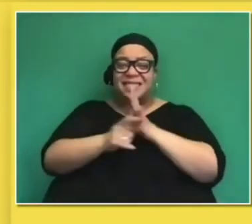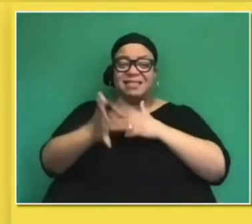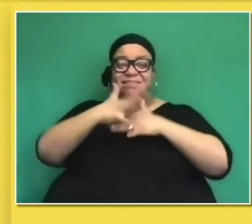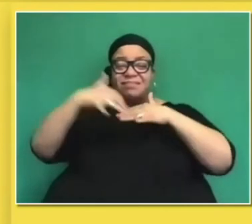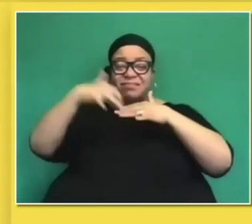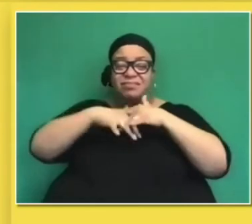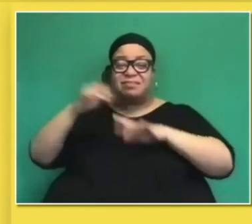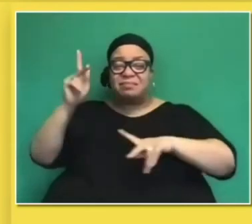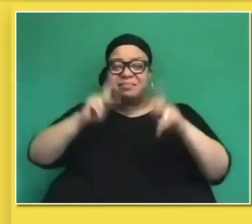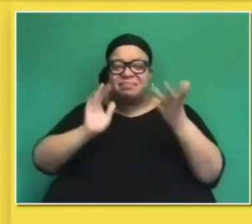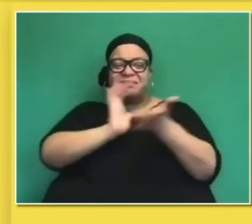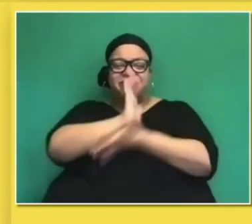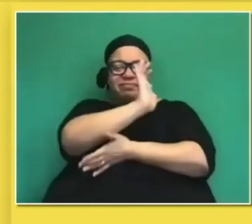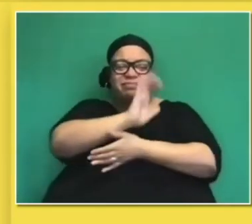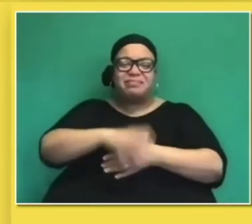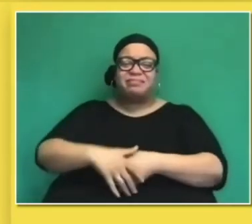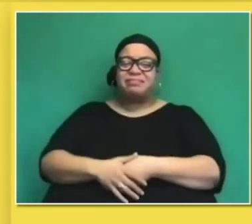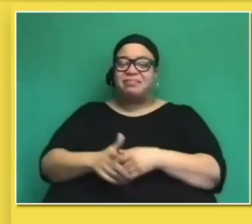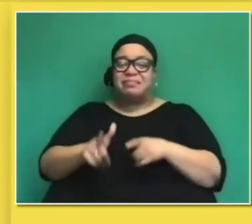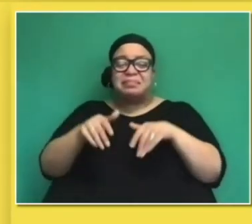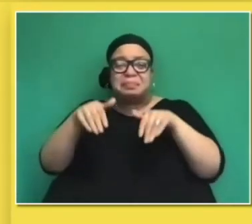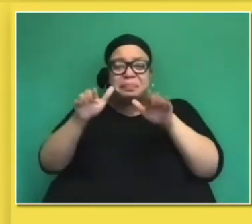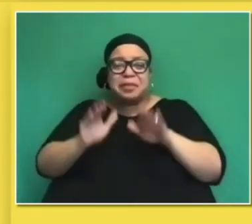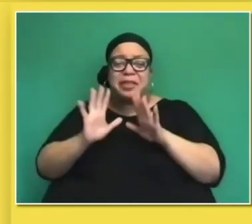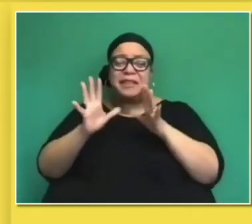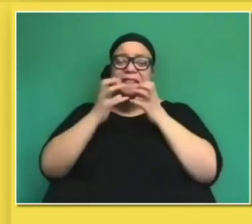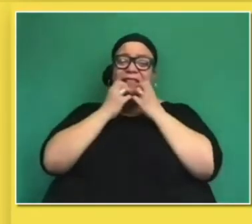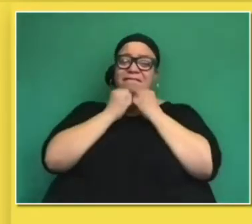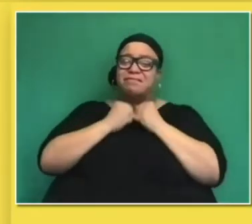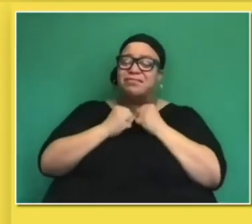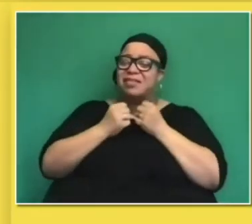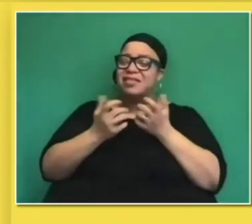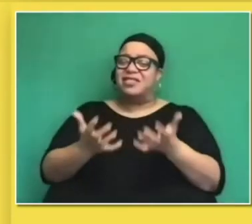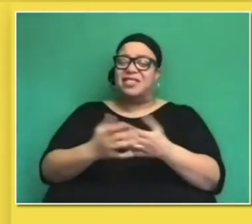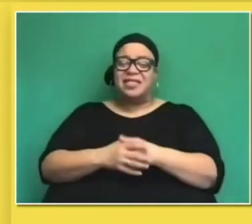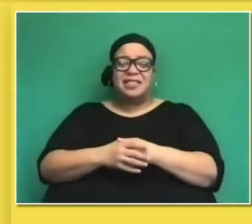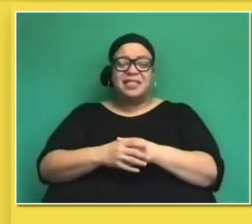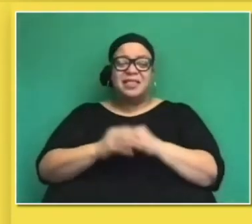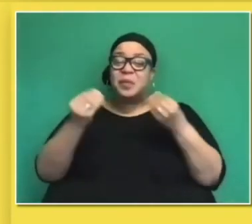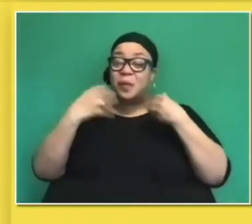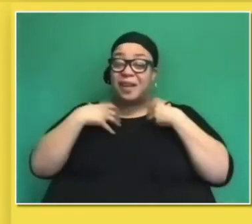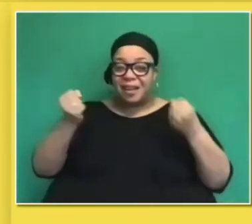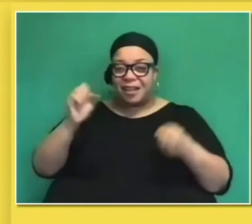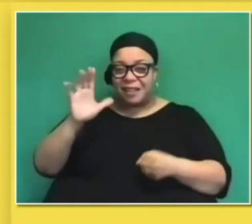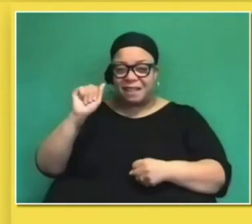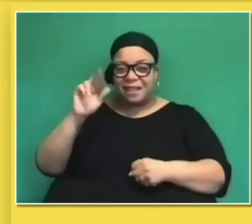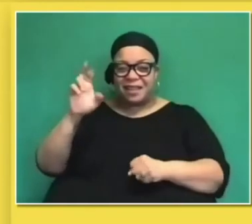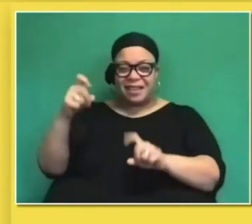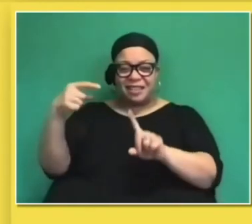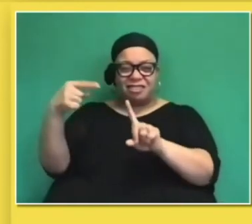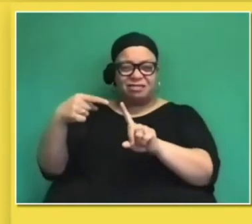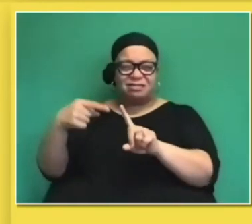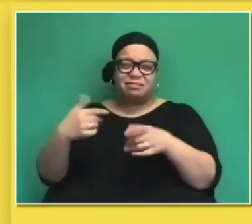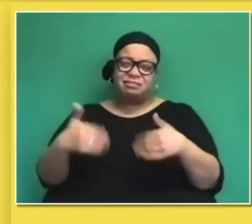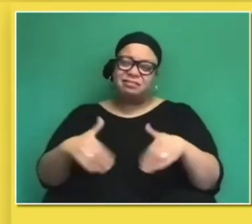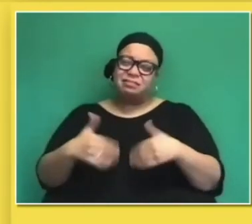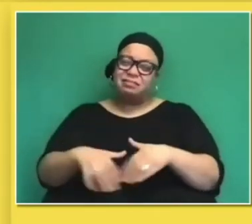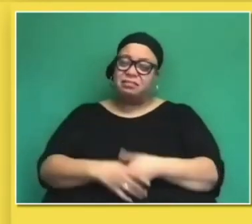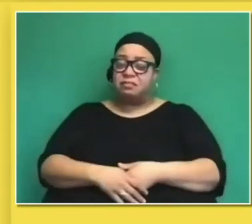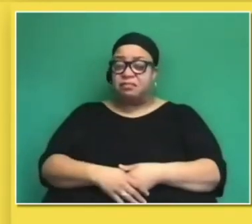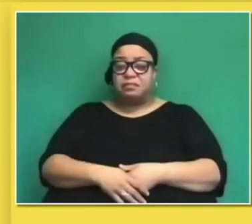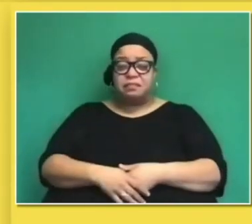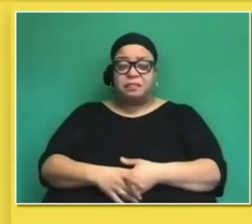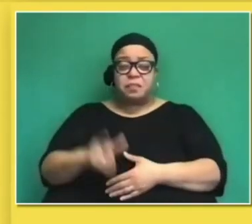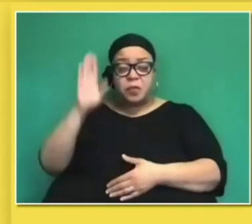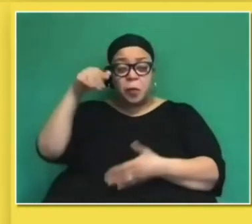healthcare. We have an ongoing pandemic, an ongoing economic crisis in the midst of this political crisis that we're